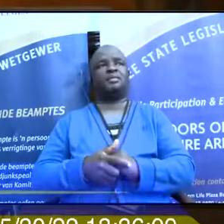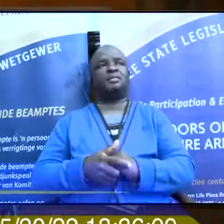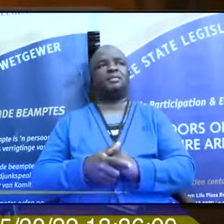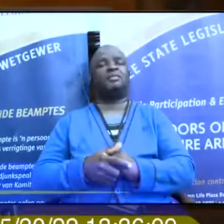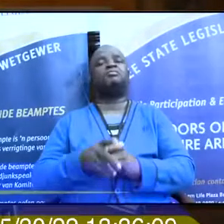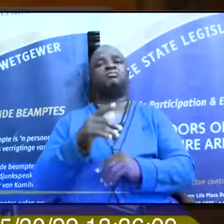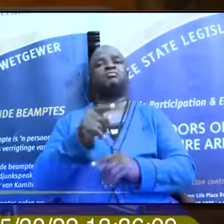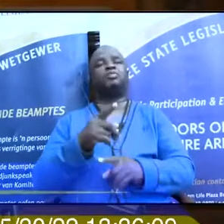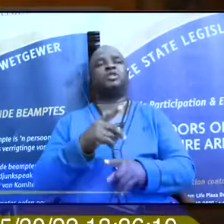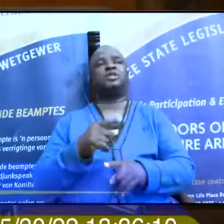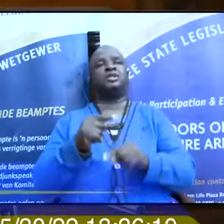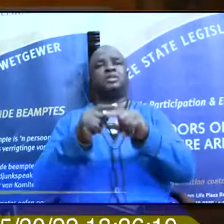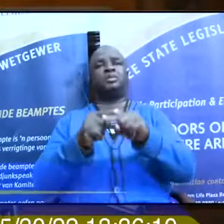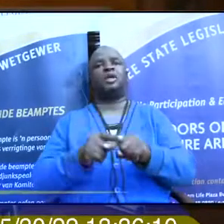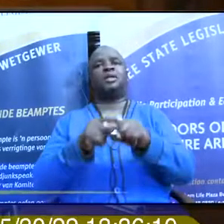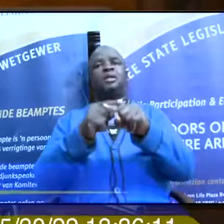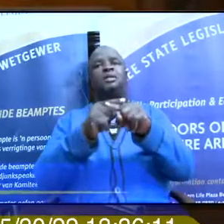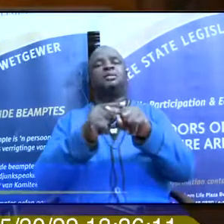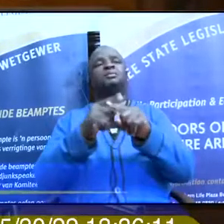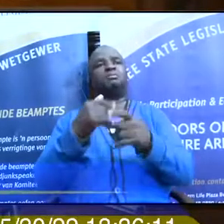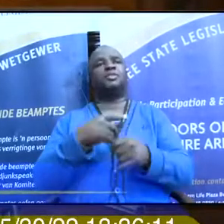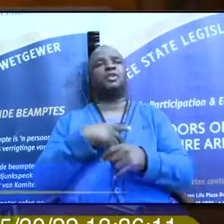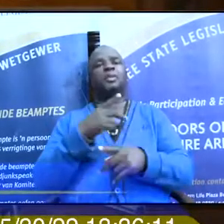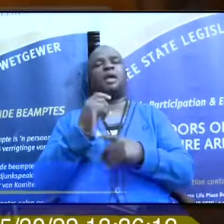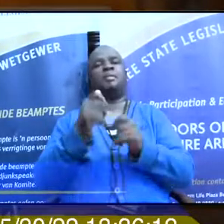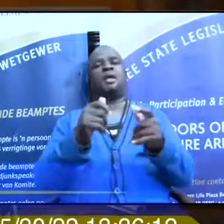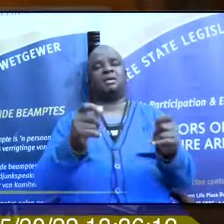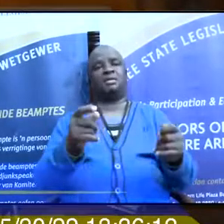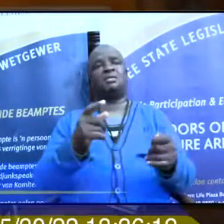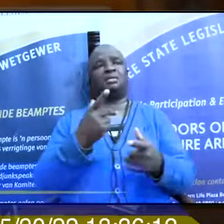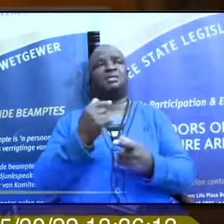depend your own tips